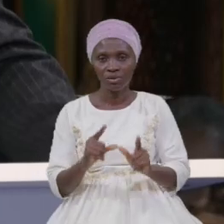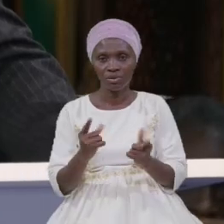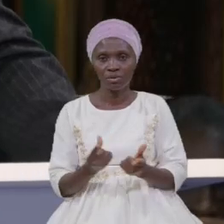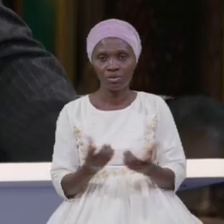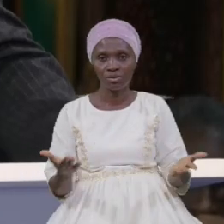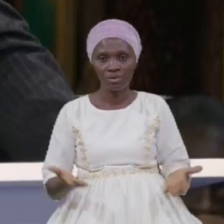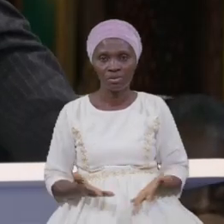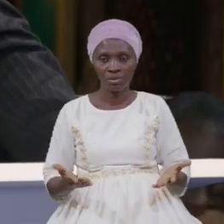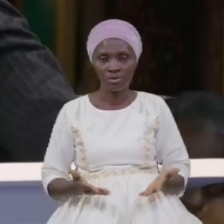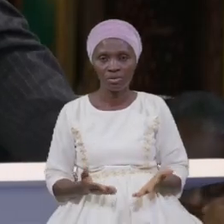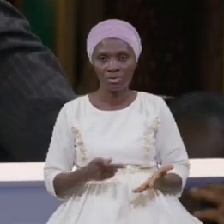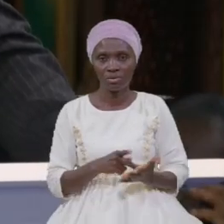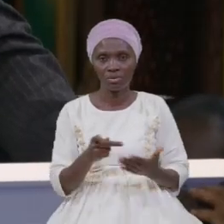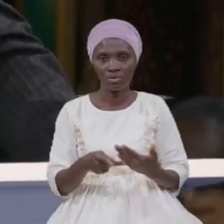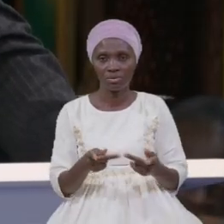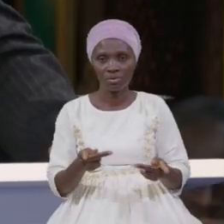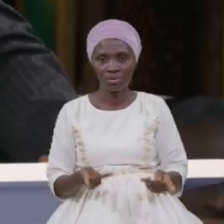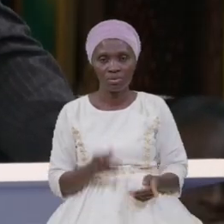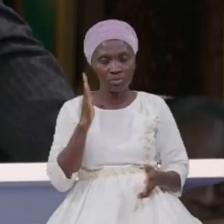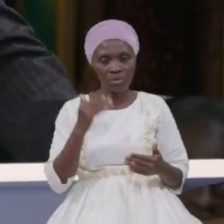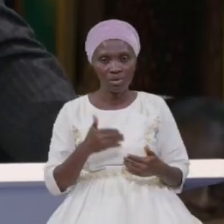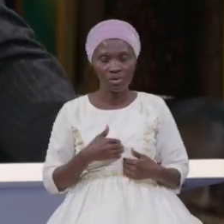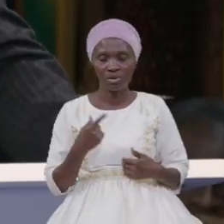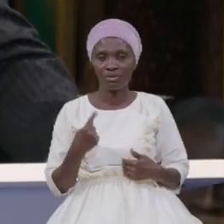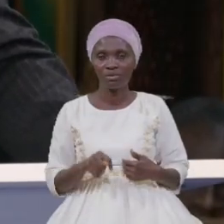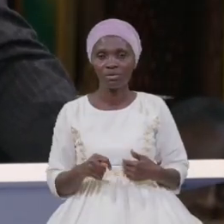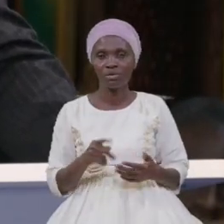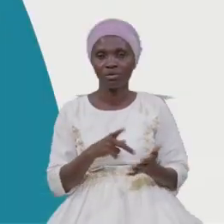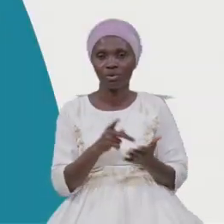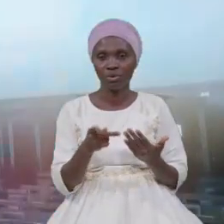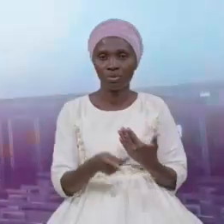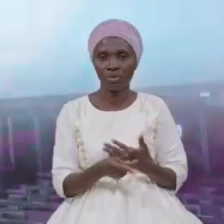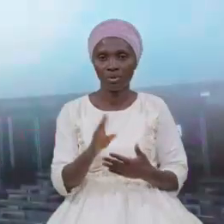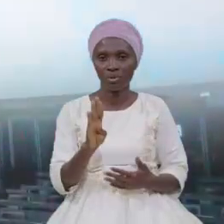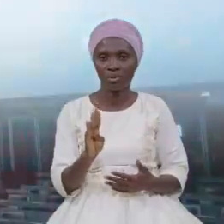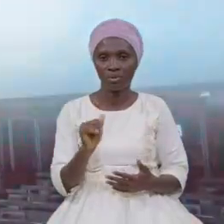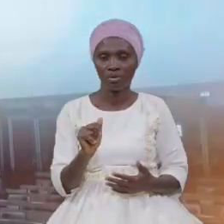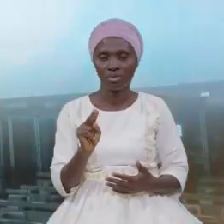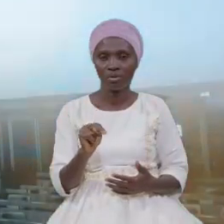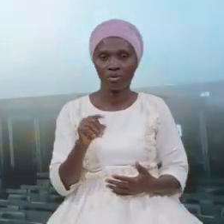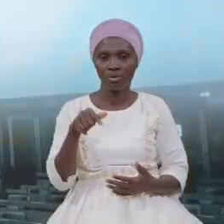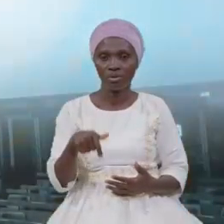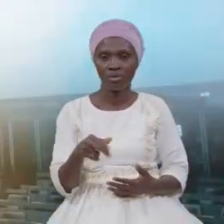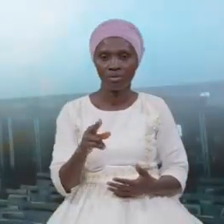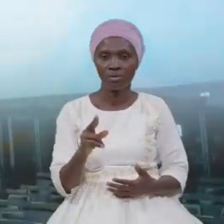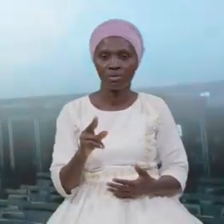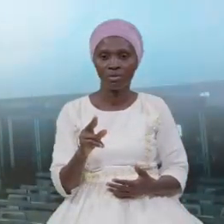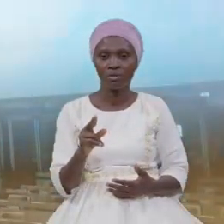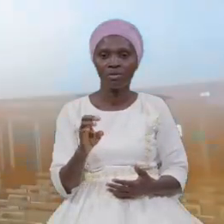6th October, at the Deeper Life Church headquarters, 63. Obie